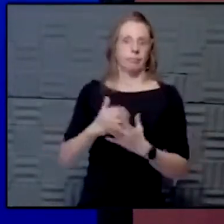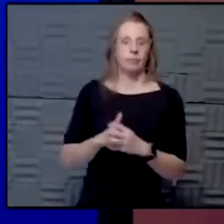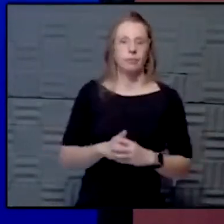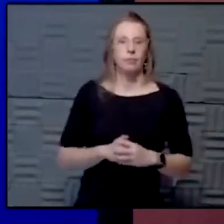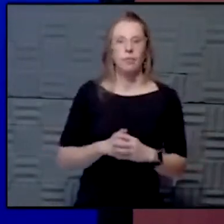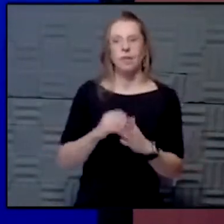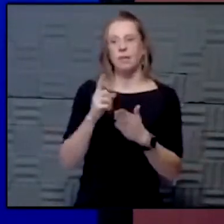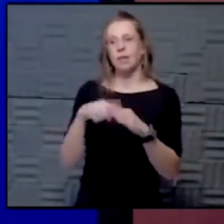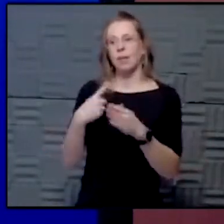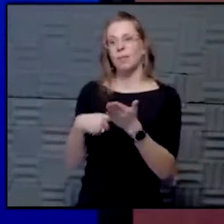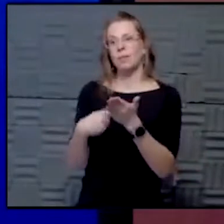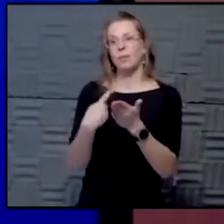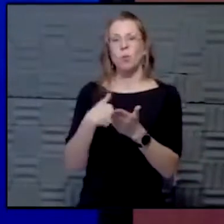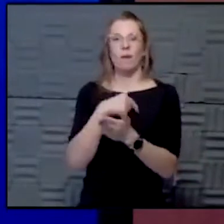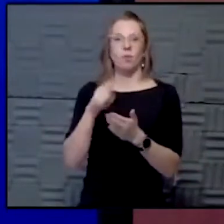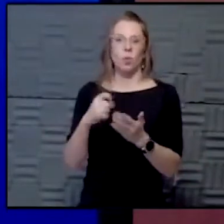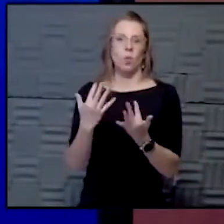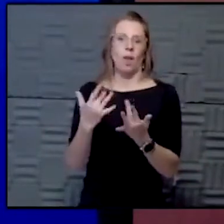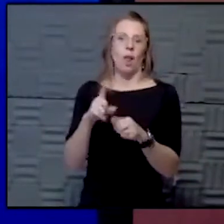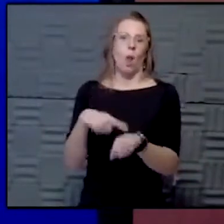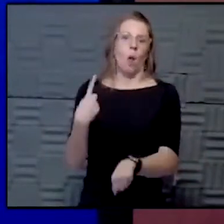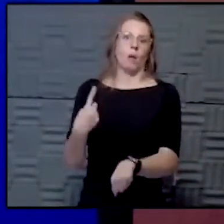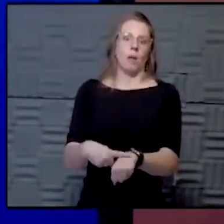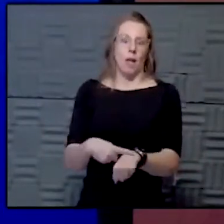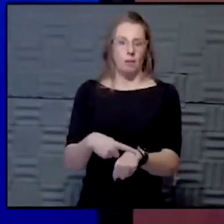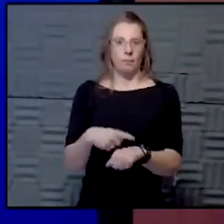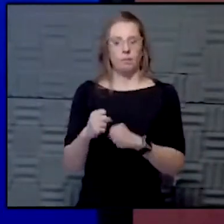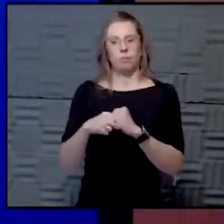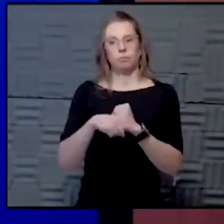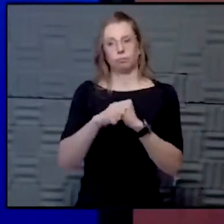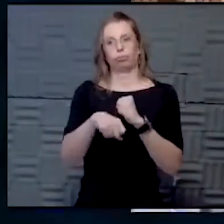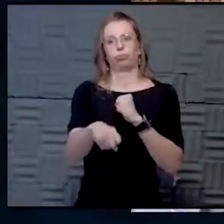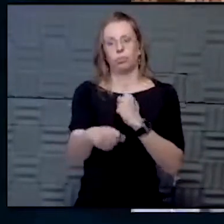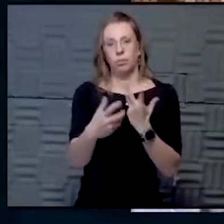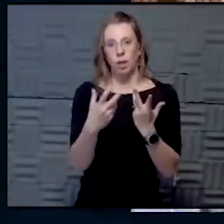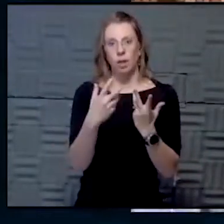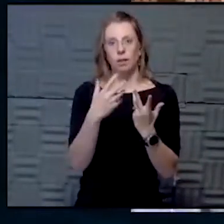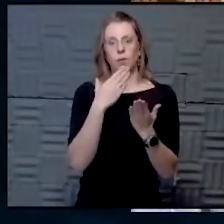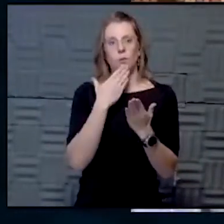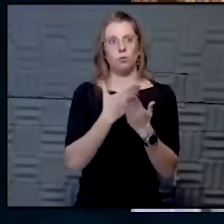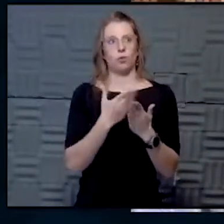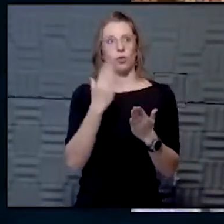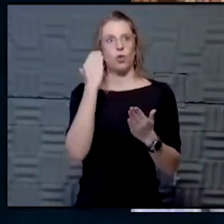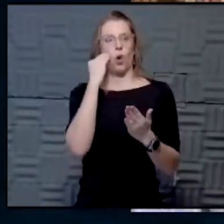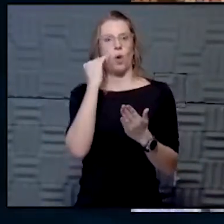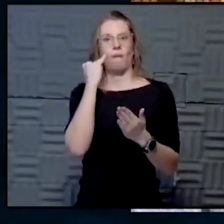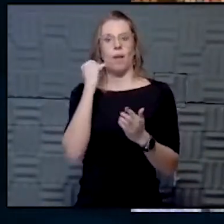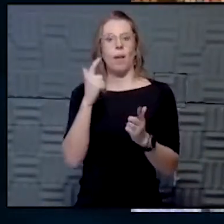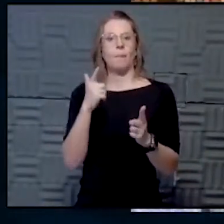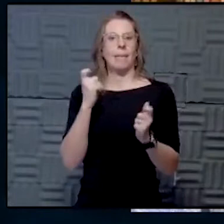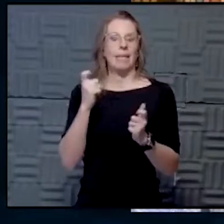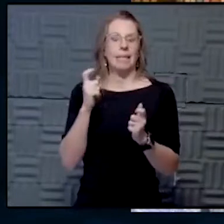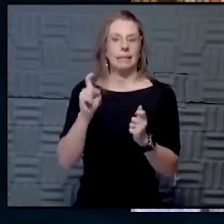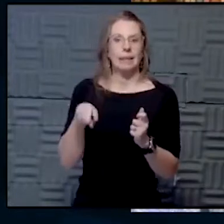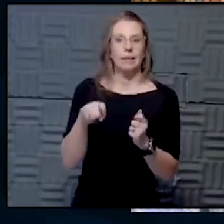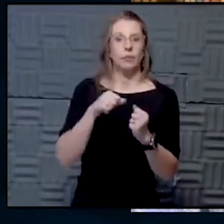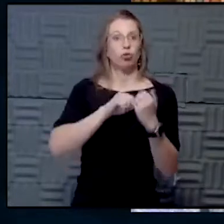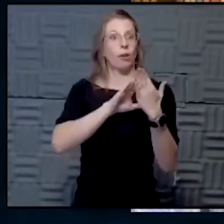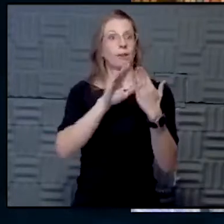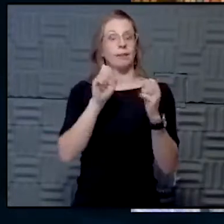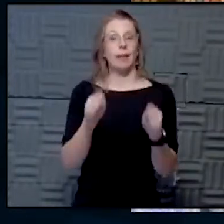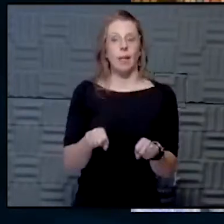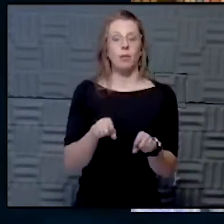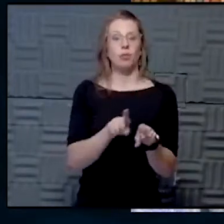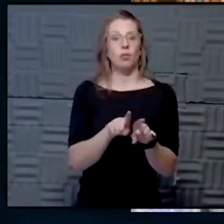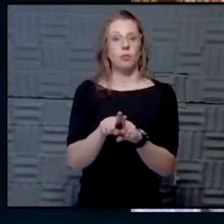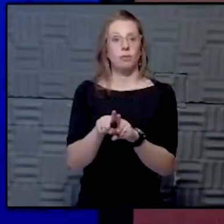than you want, and we're all doing everything we can. And so I think it's great, Adam, to hear that if there are immediate needs that you can address, you're even able